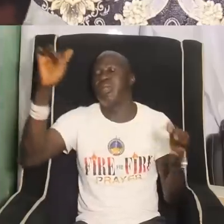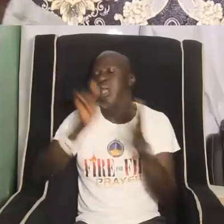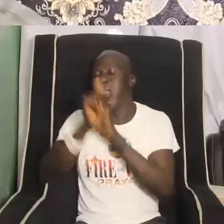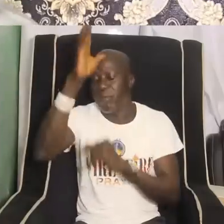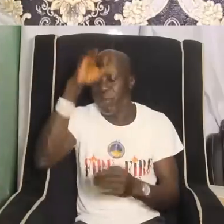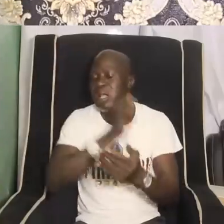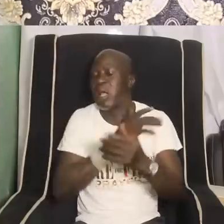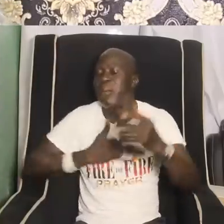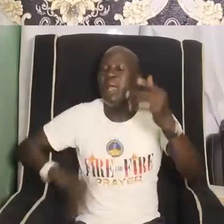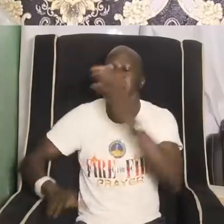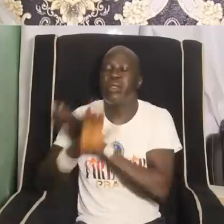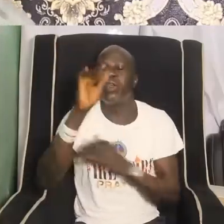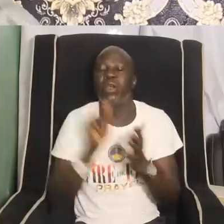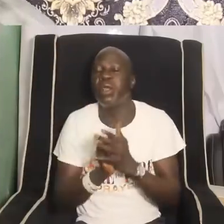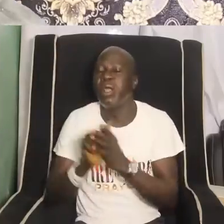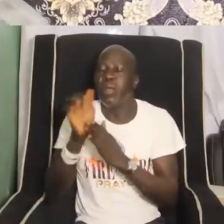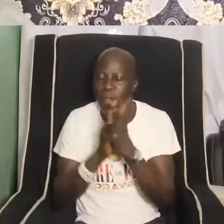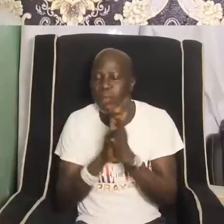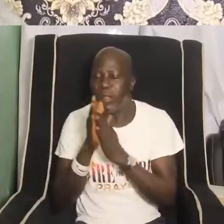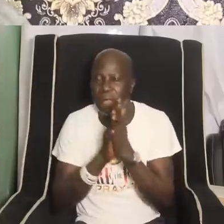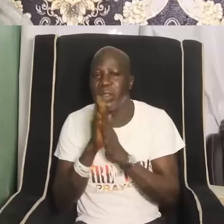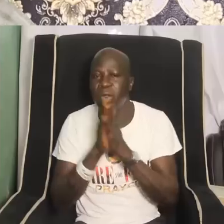Jesus. Hey, say it.